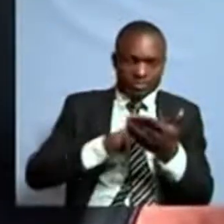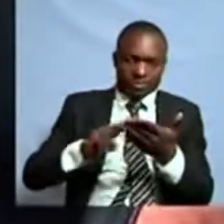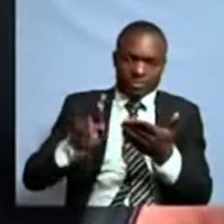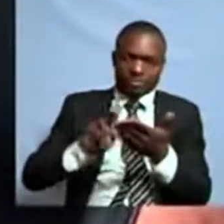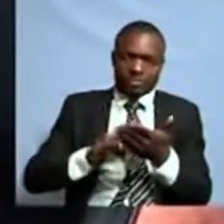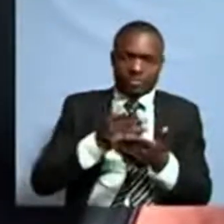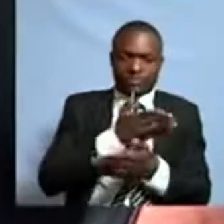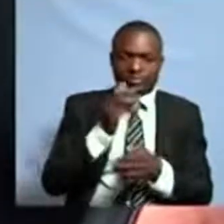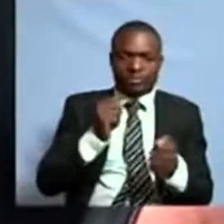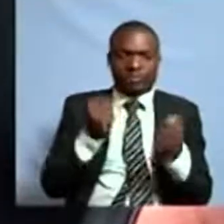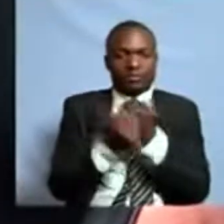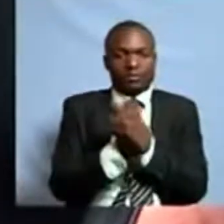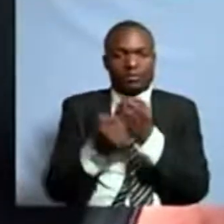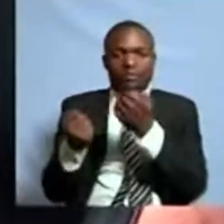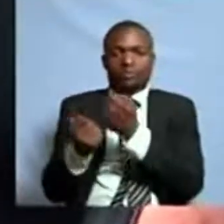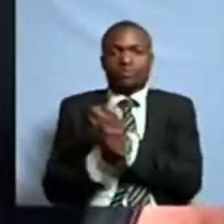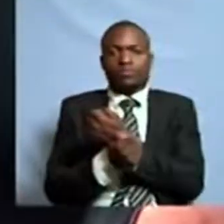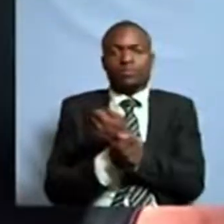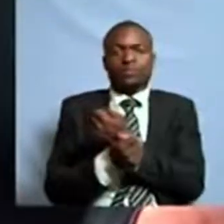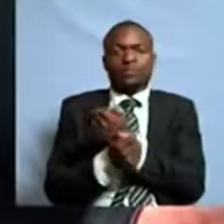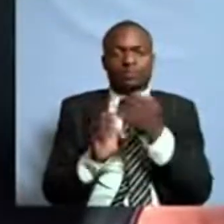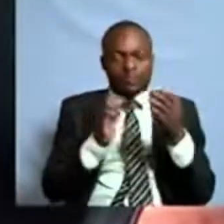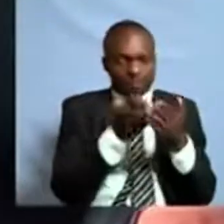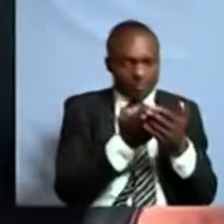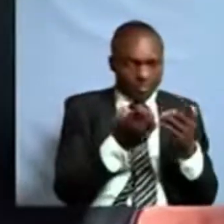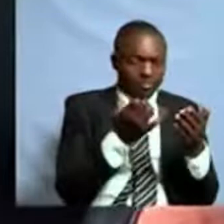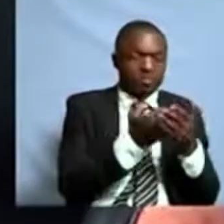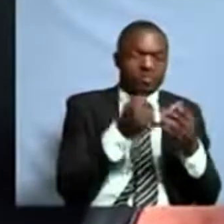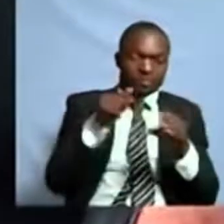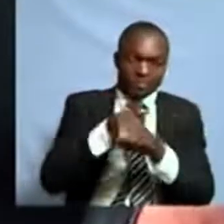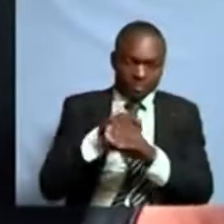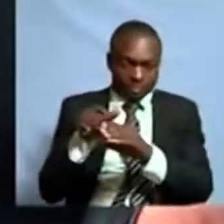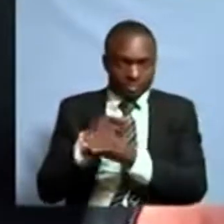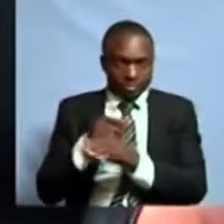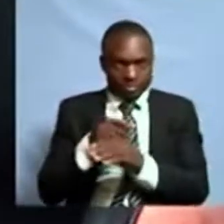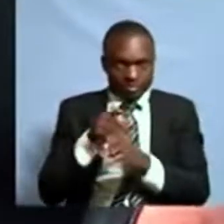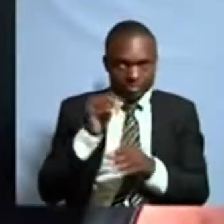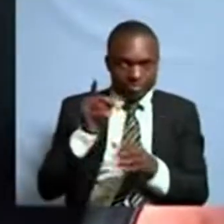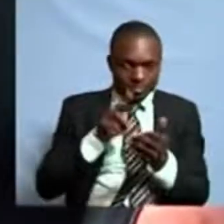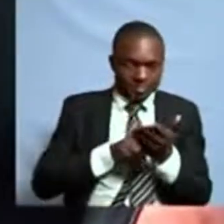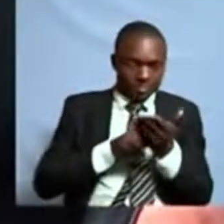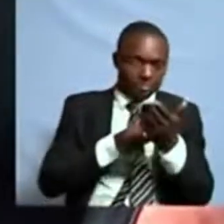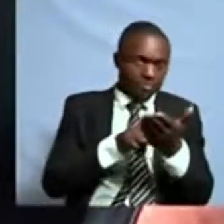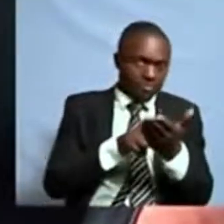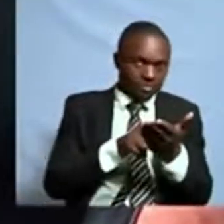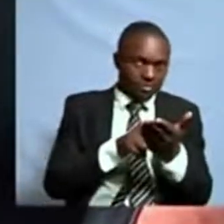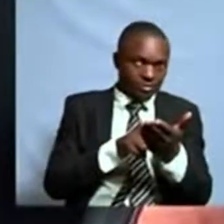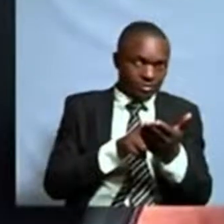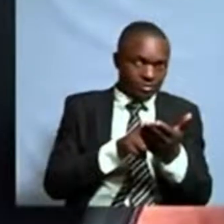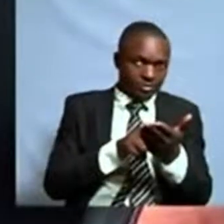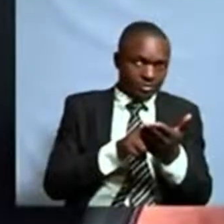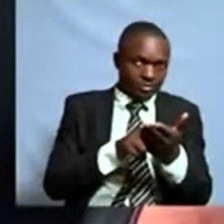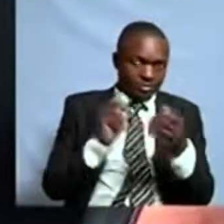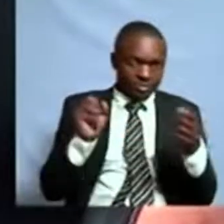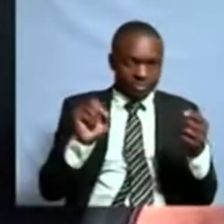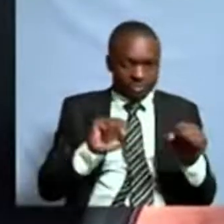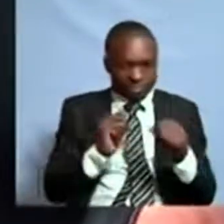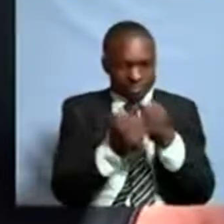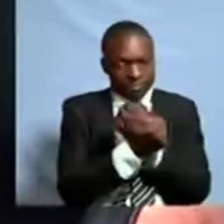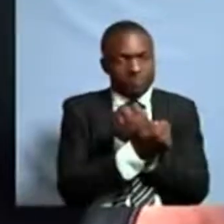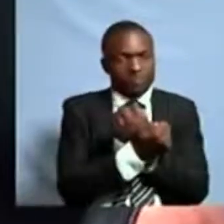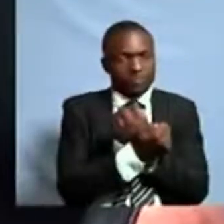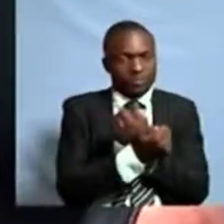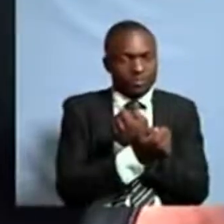of those changes have already been incorporated. So our recommendation is amendment,